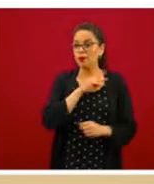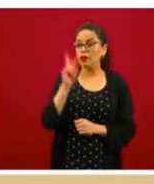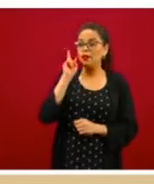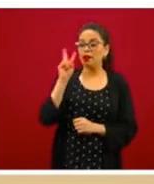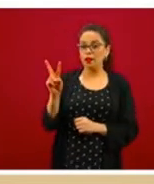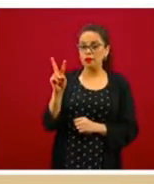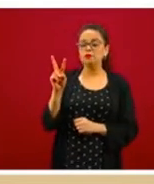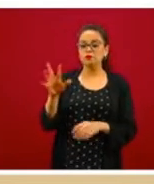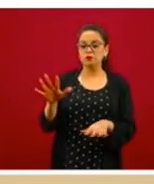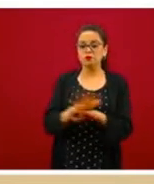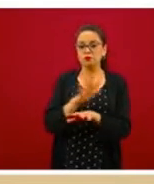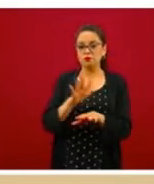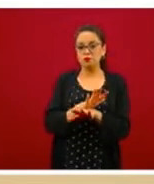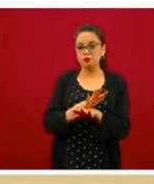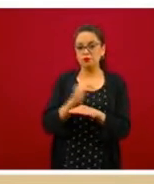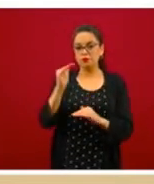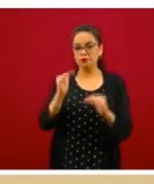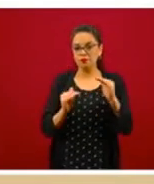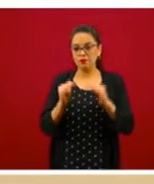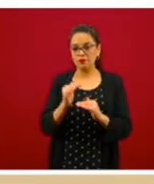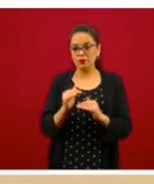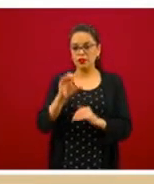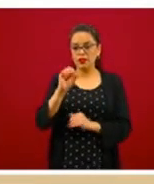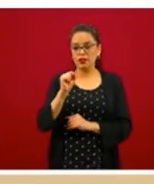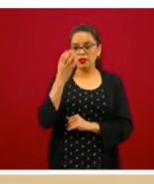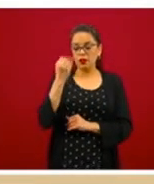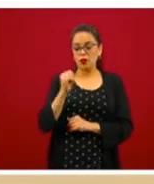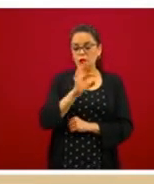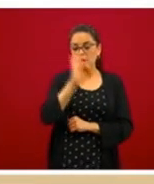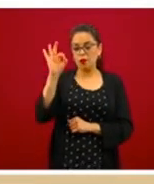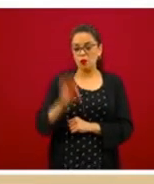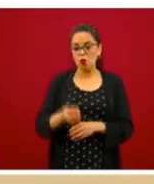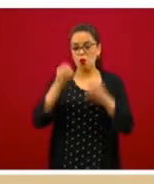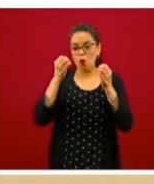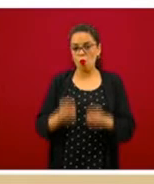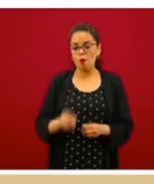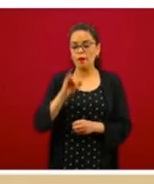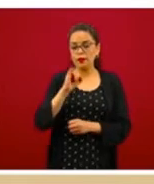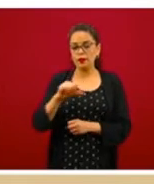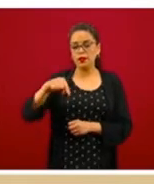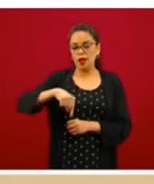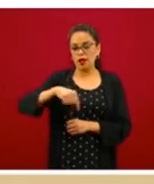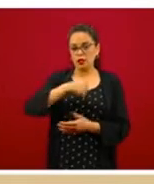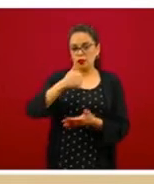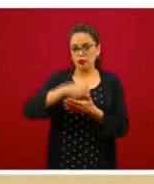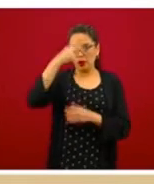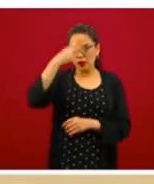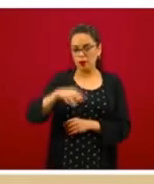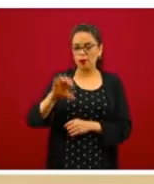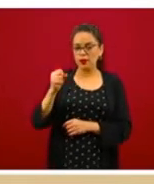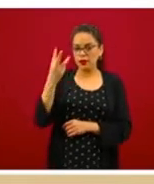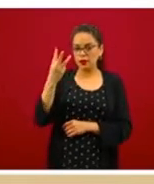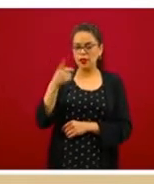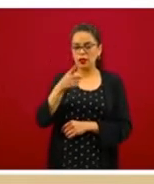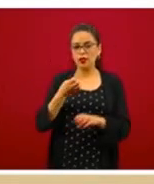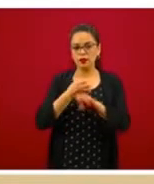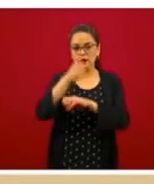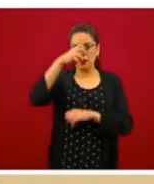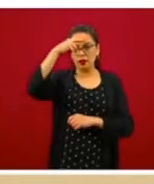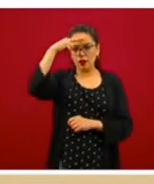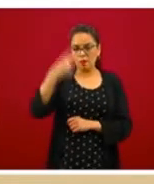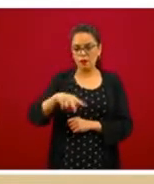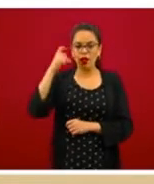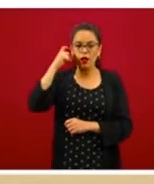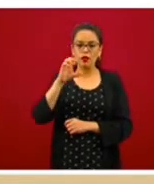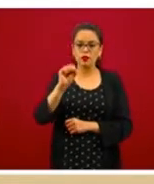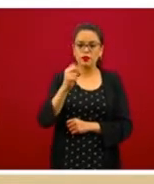much every day, so the change is barely noticeable, but we only want you to have a